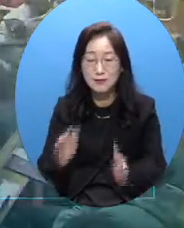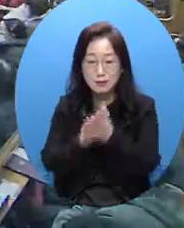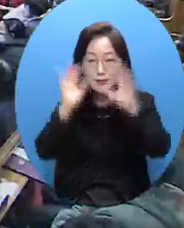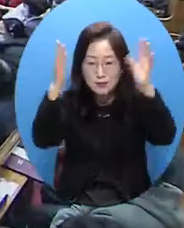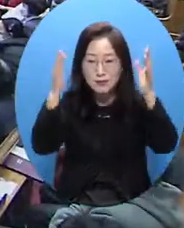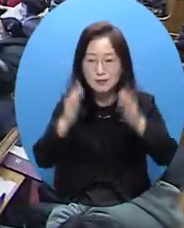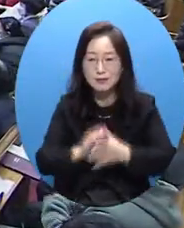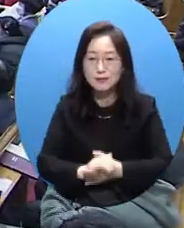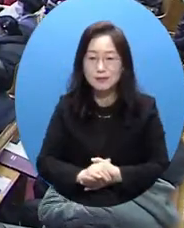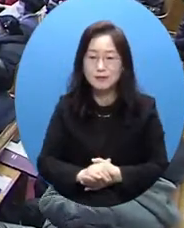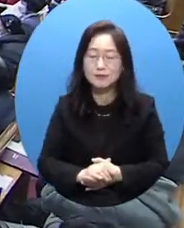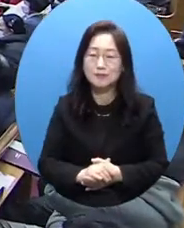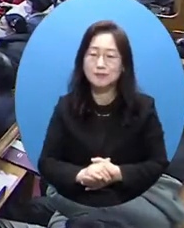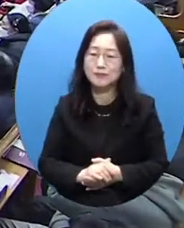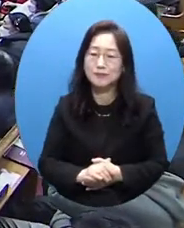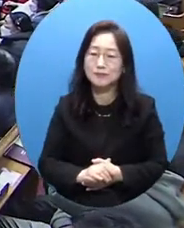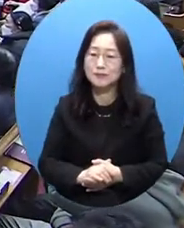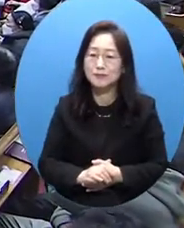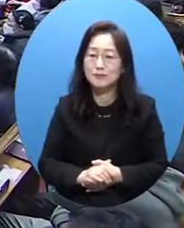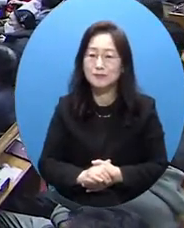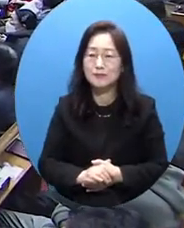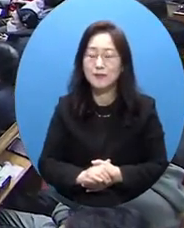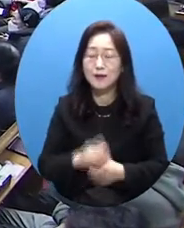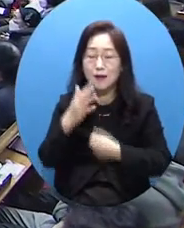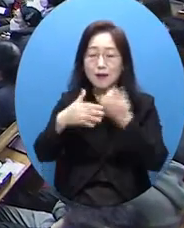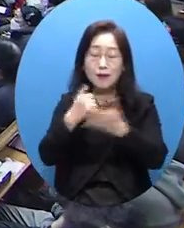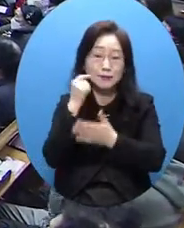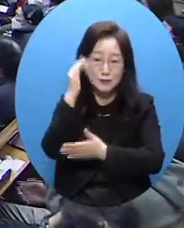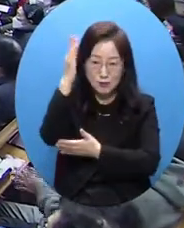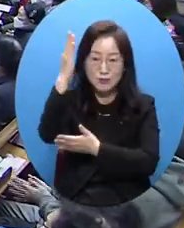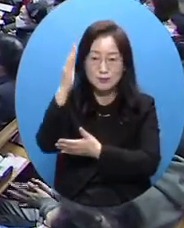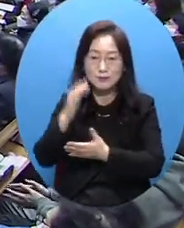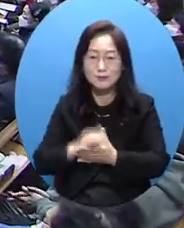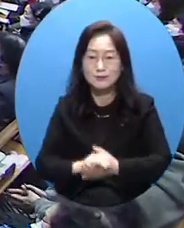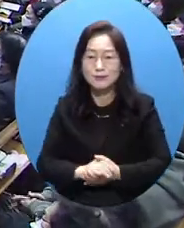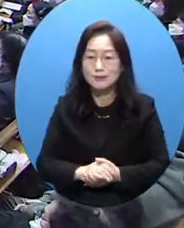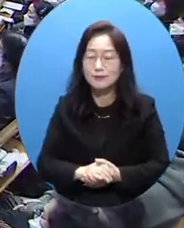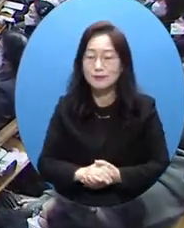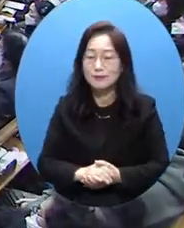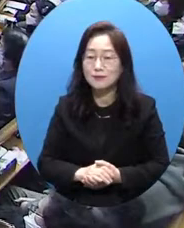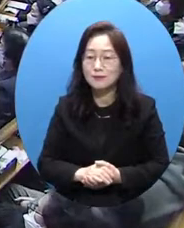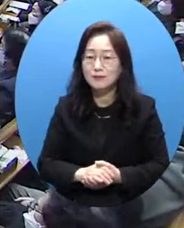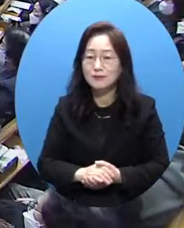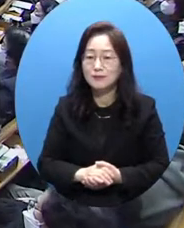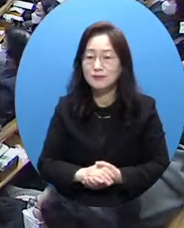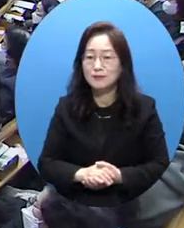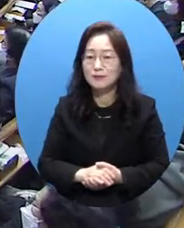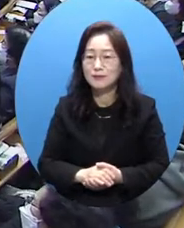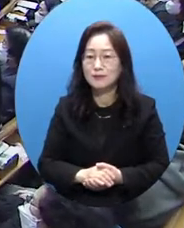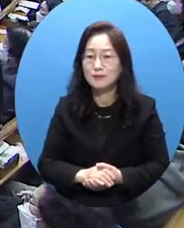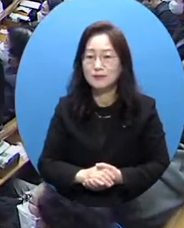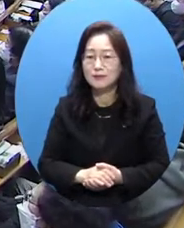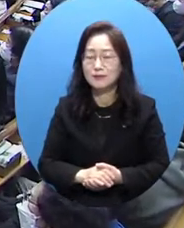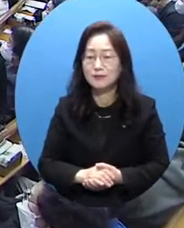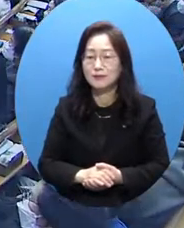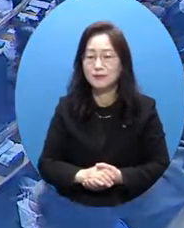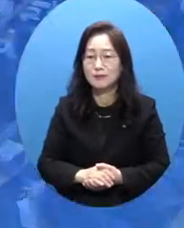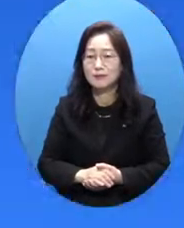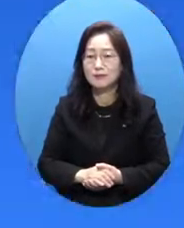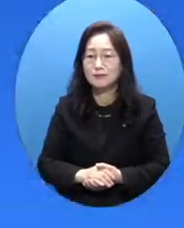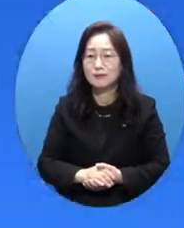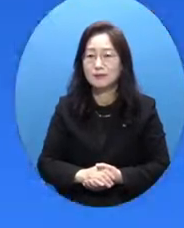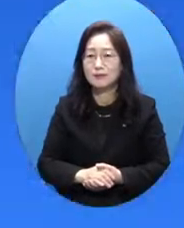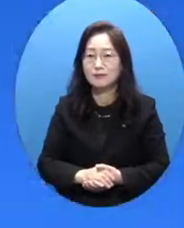to meet our almighty God I went to the early morning service every day to